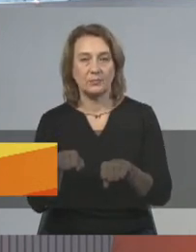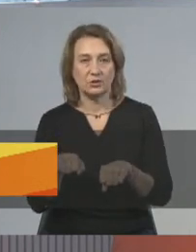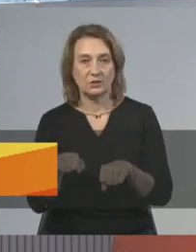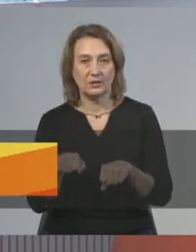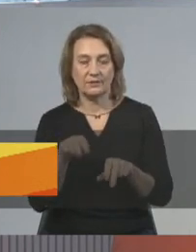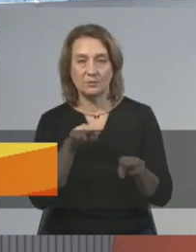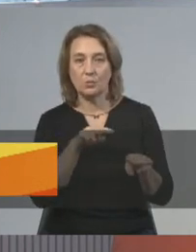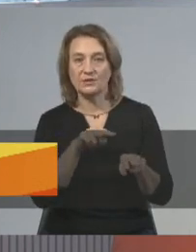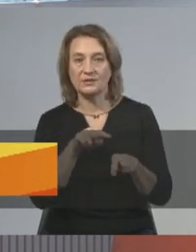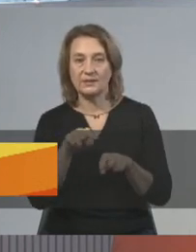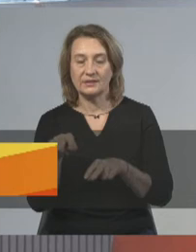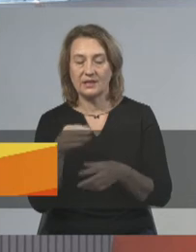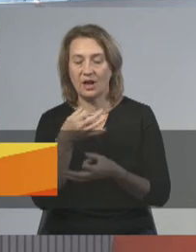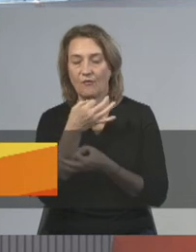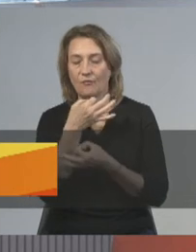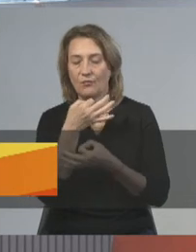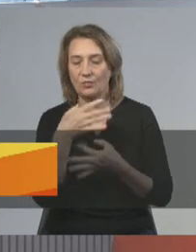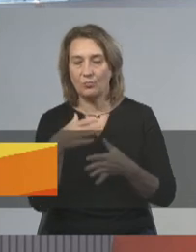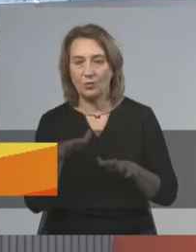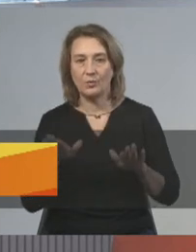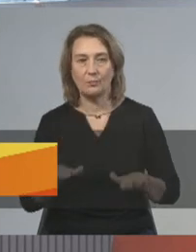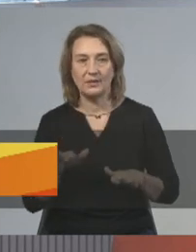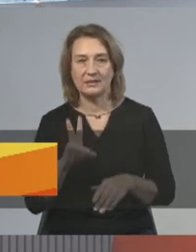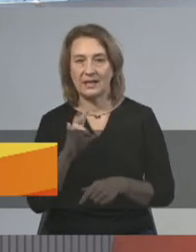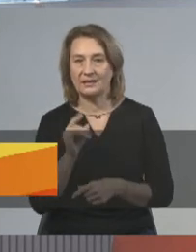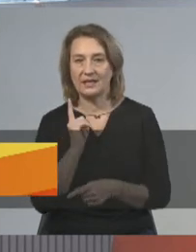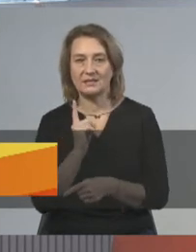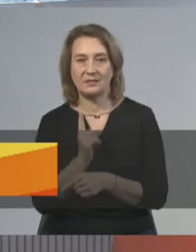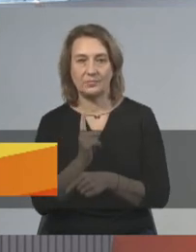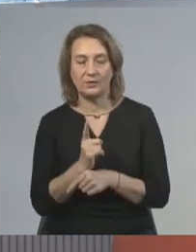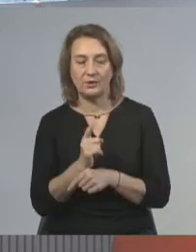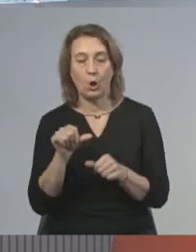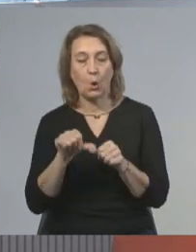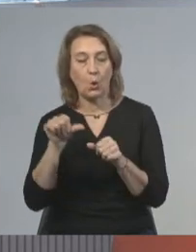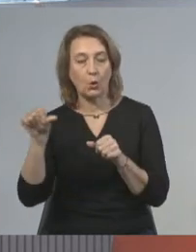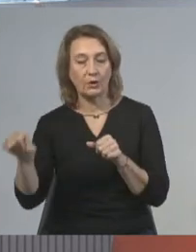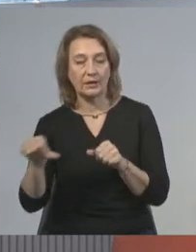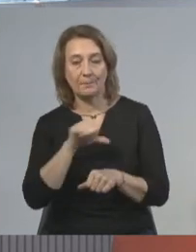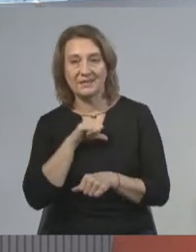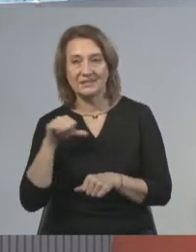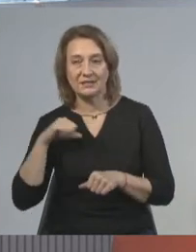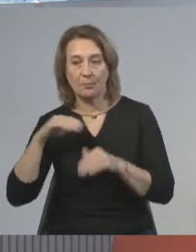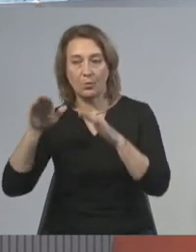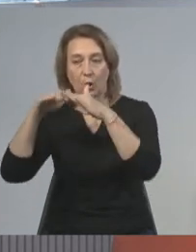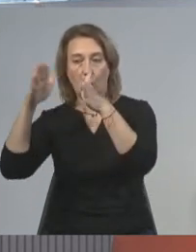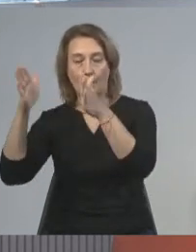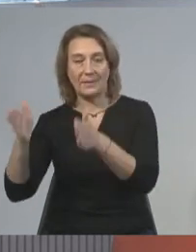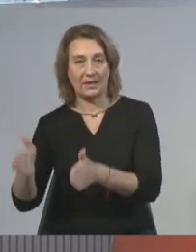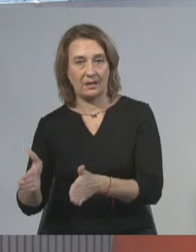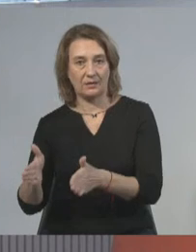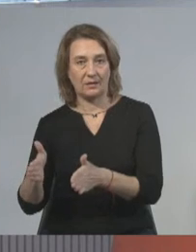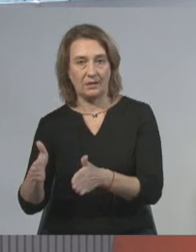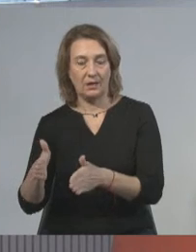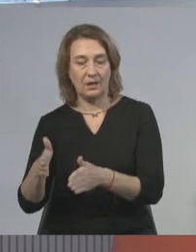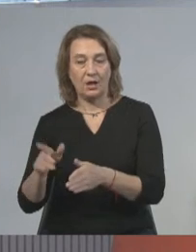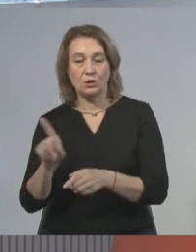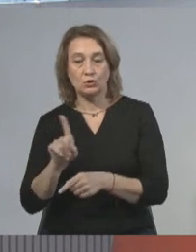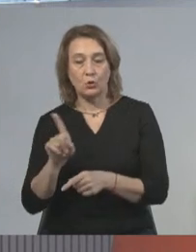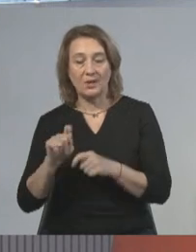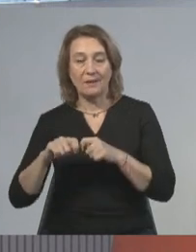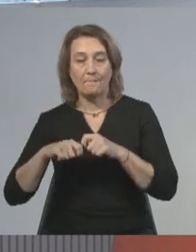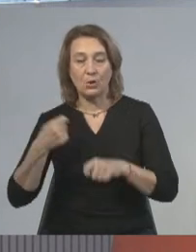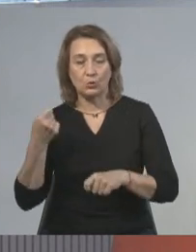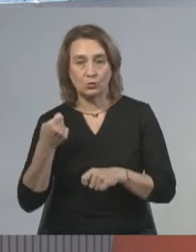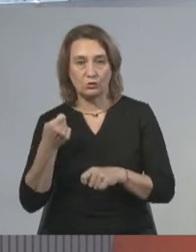from in any place that is not prohibited but for the cabin itself not to violate the secrecy of